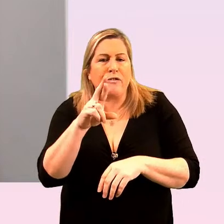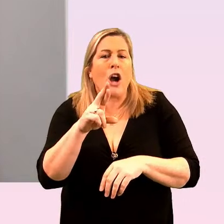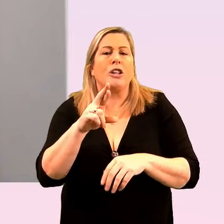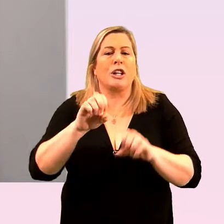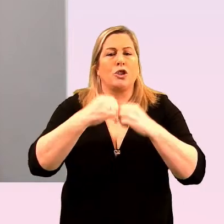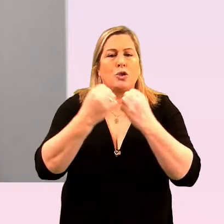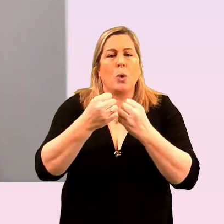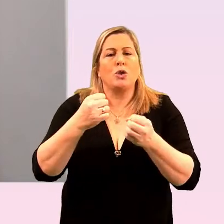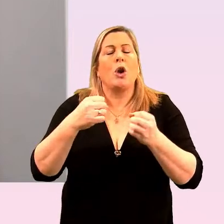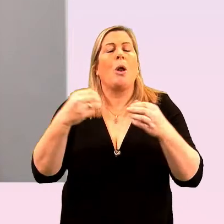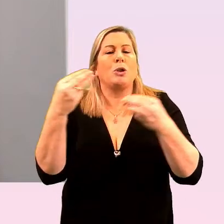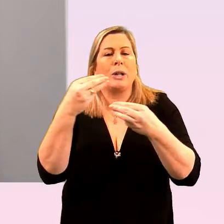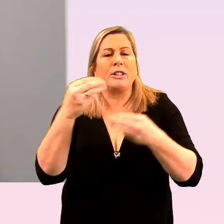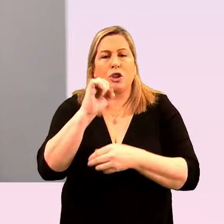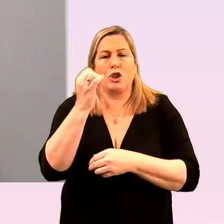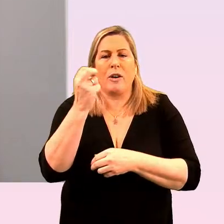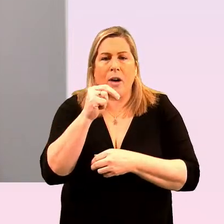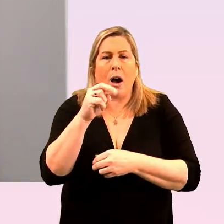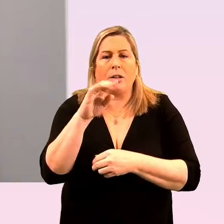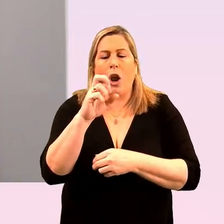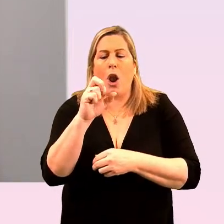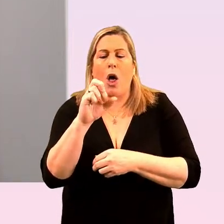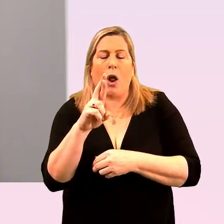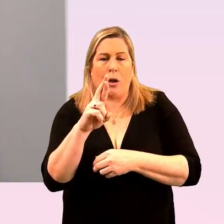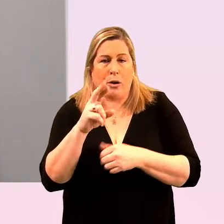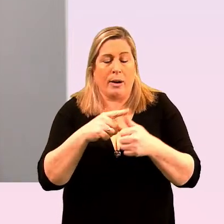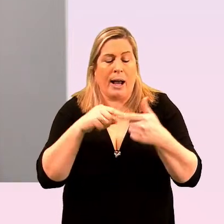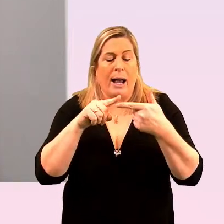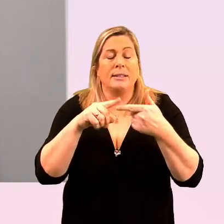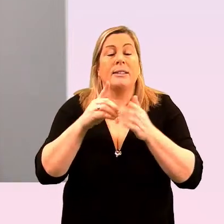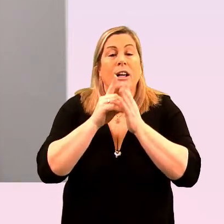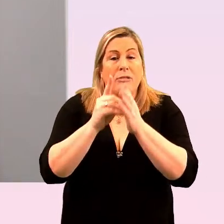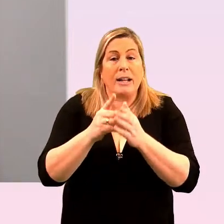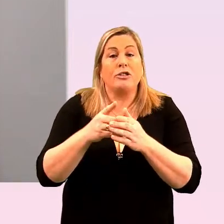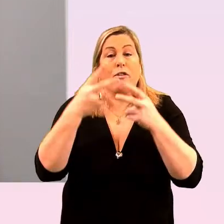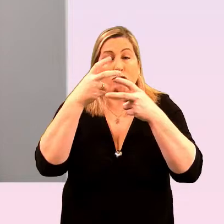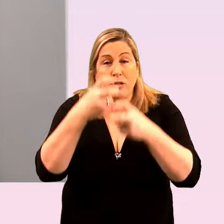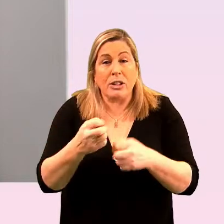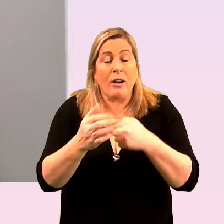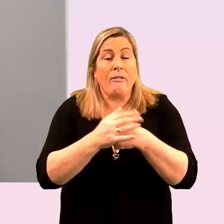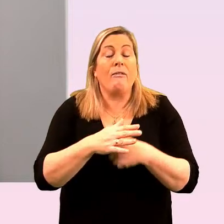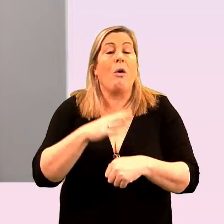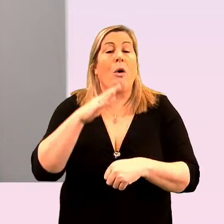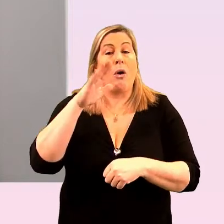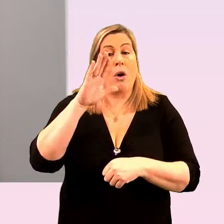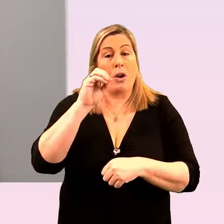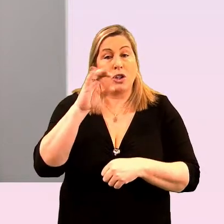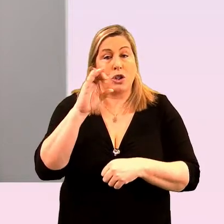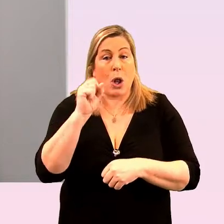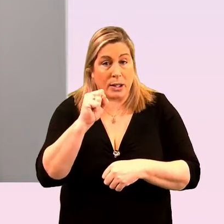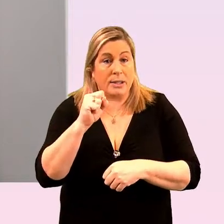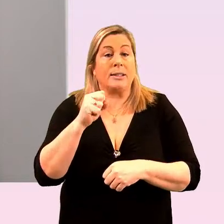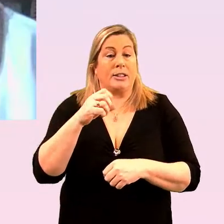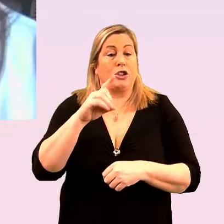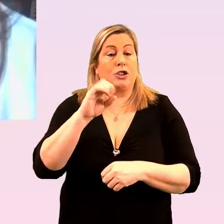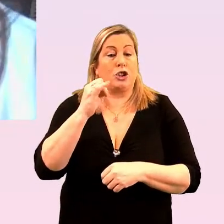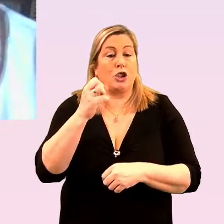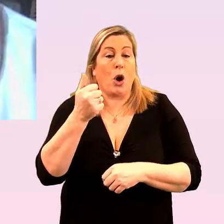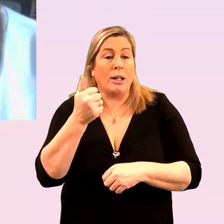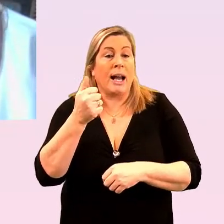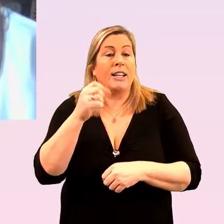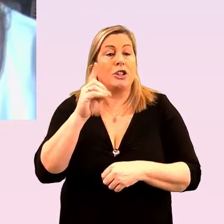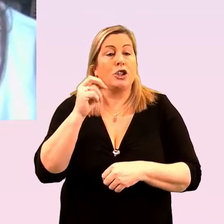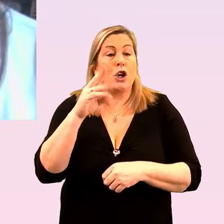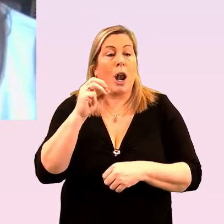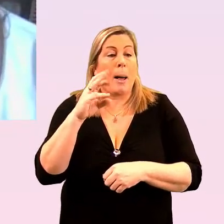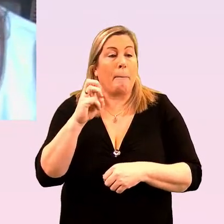Lawler. And also, Director of Research for Solace, you've got Shauna Dunlop. So I just want to welcome in the panel there. Hello,